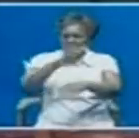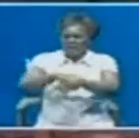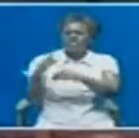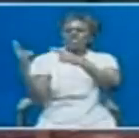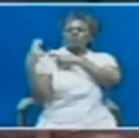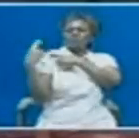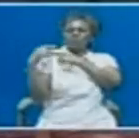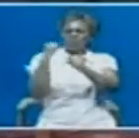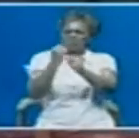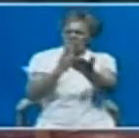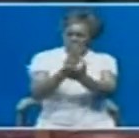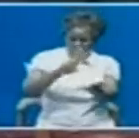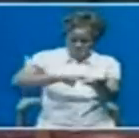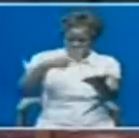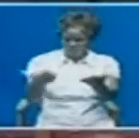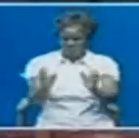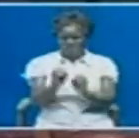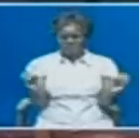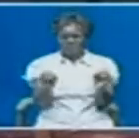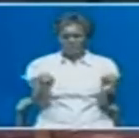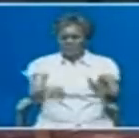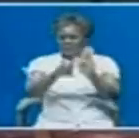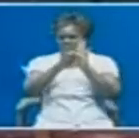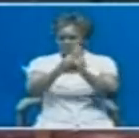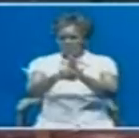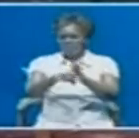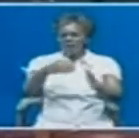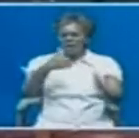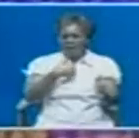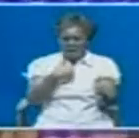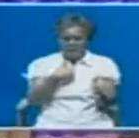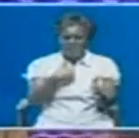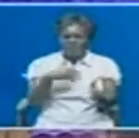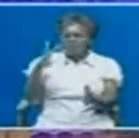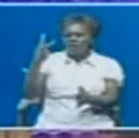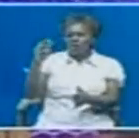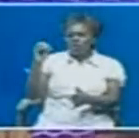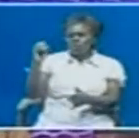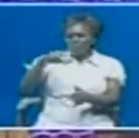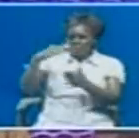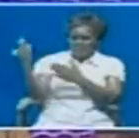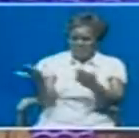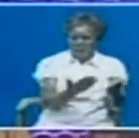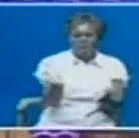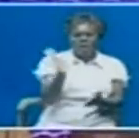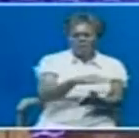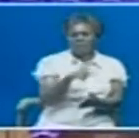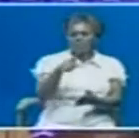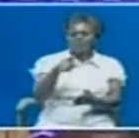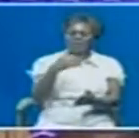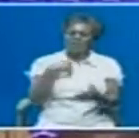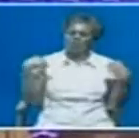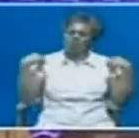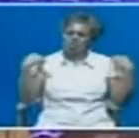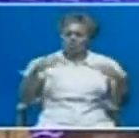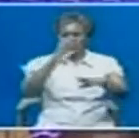make sure they do not fall. Like, for example, we have to have an example with Maurice. We have to bring him back up. He has to dress good. He has